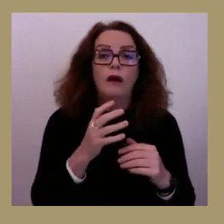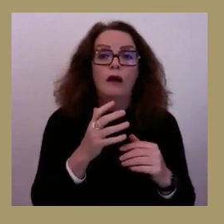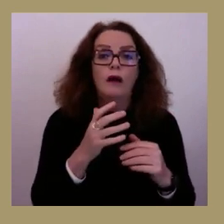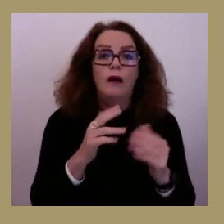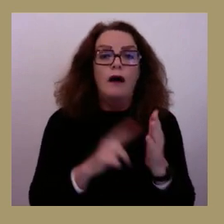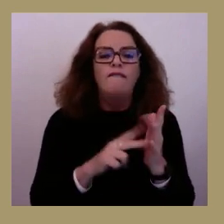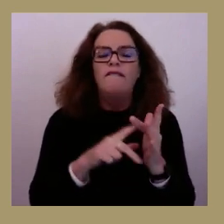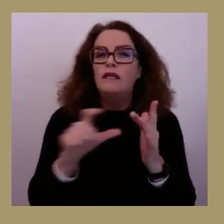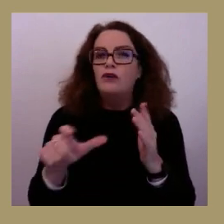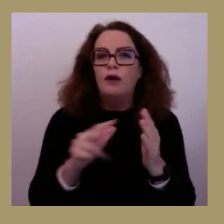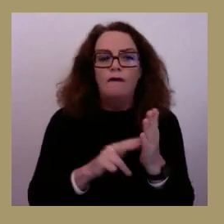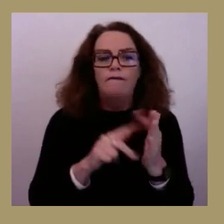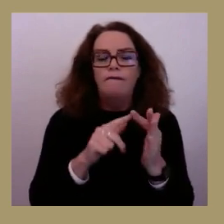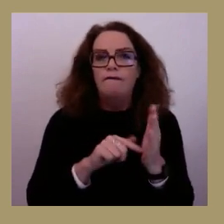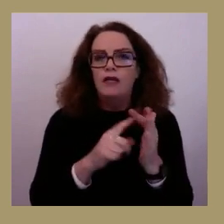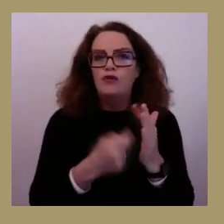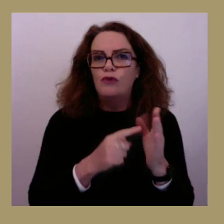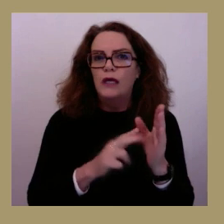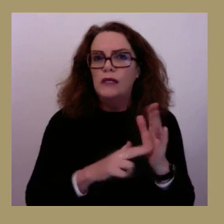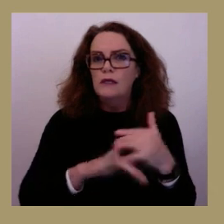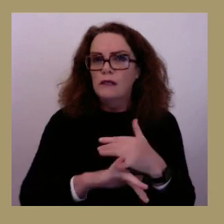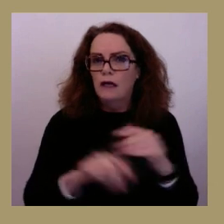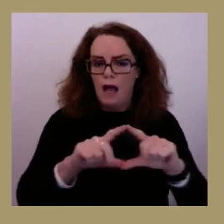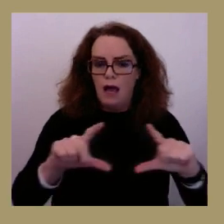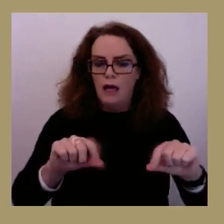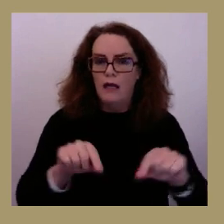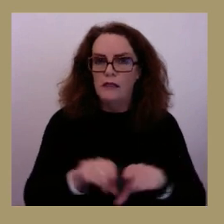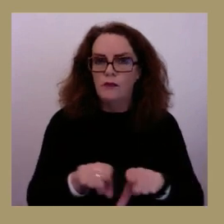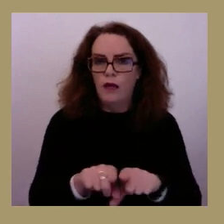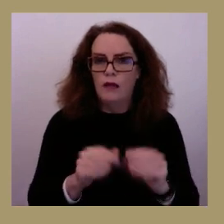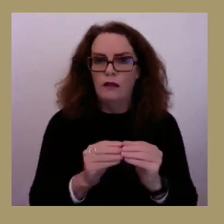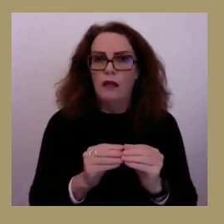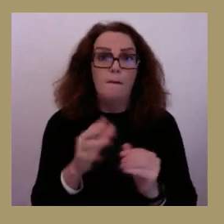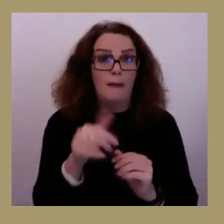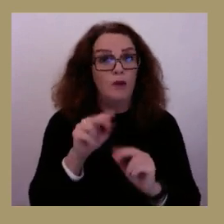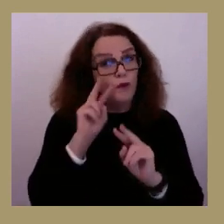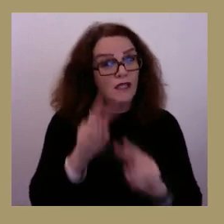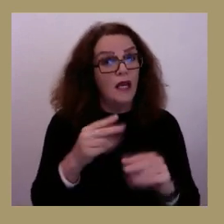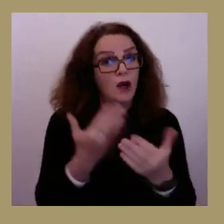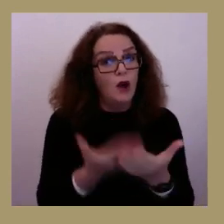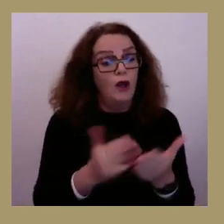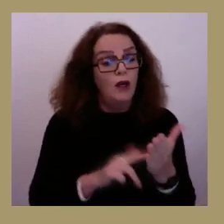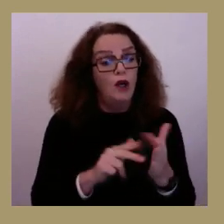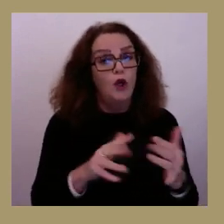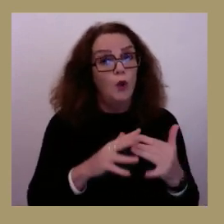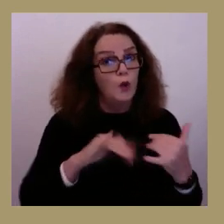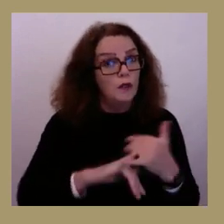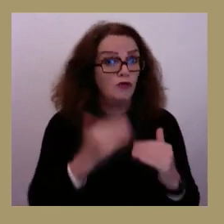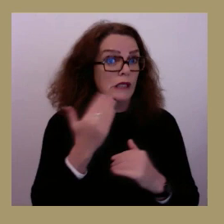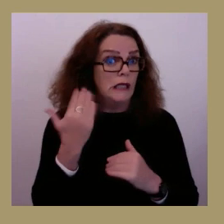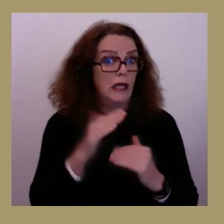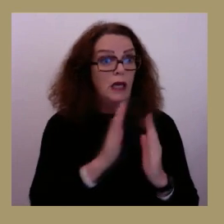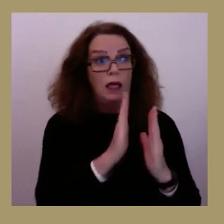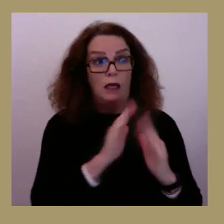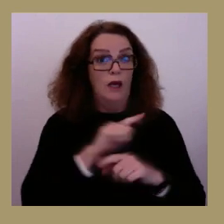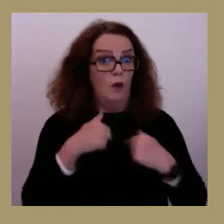Veterans Cards also as well. In addition, you may have seen on the news recently that we're working very closely with VicRoads in trialling